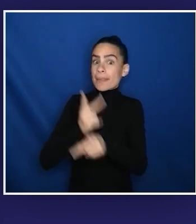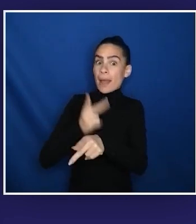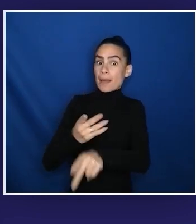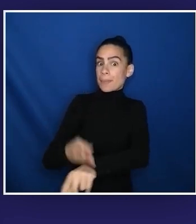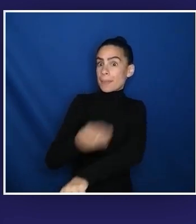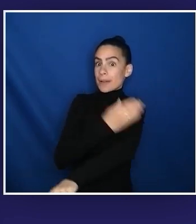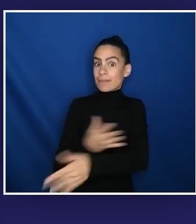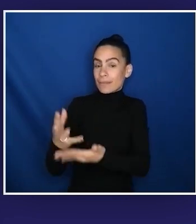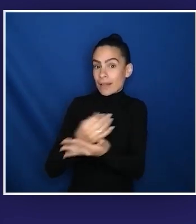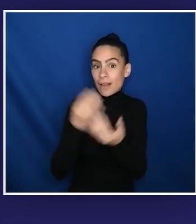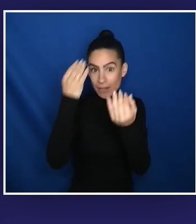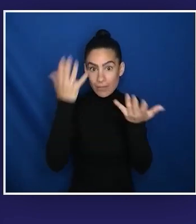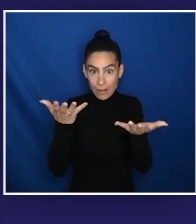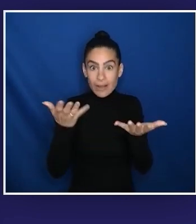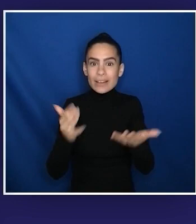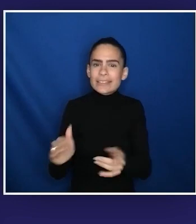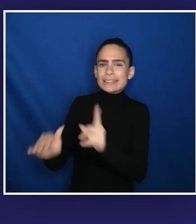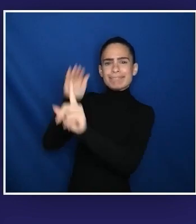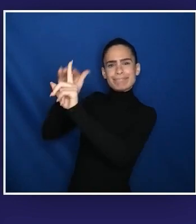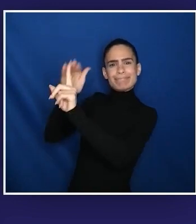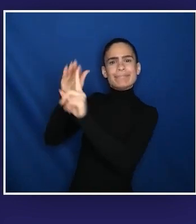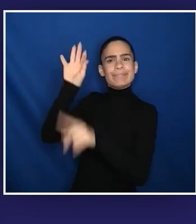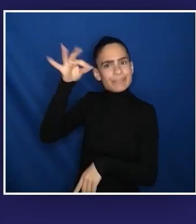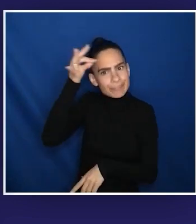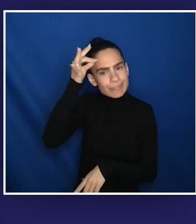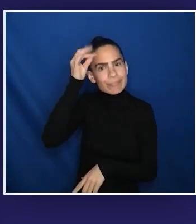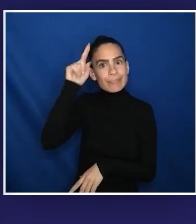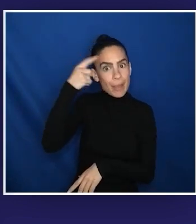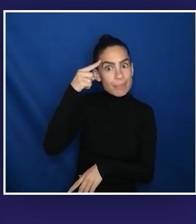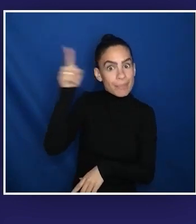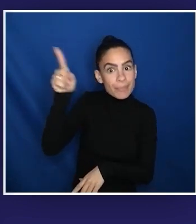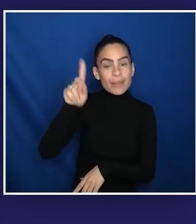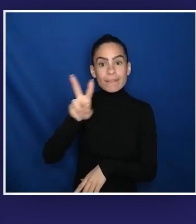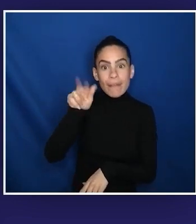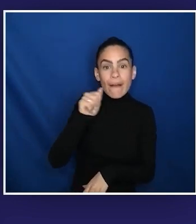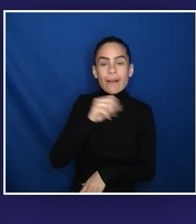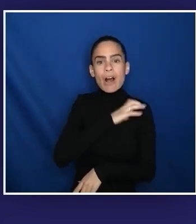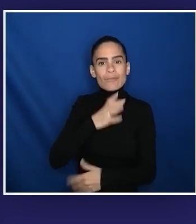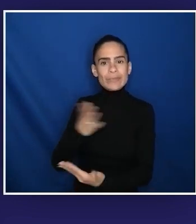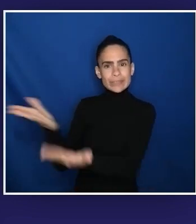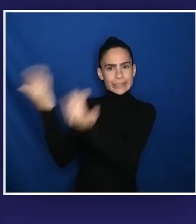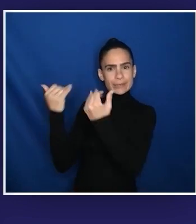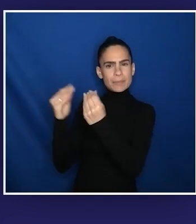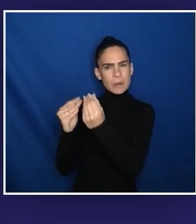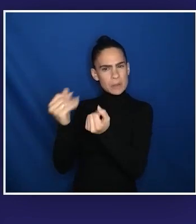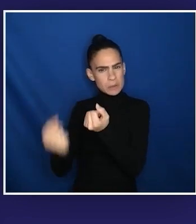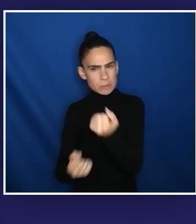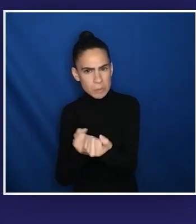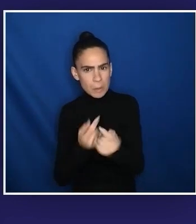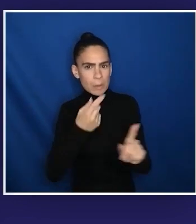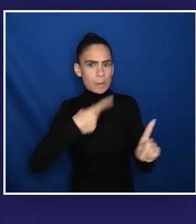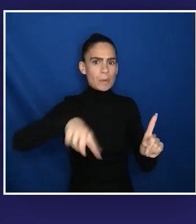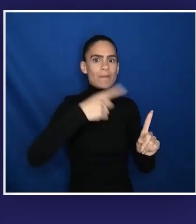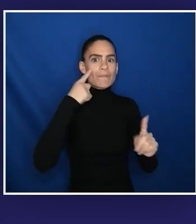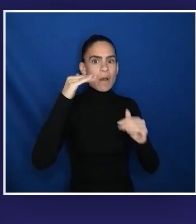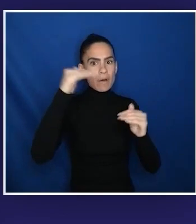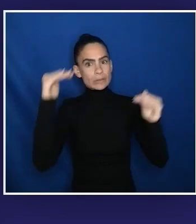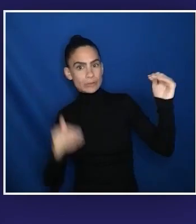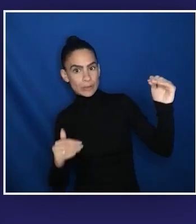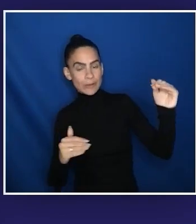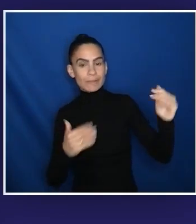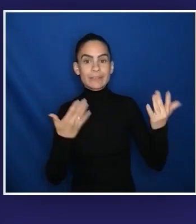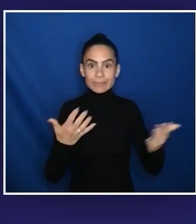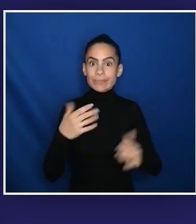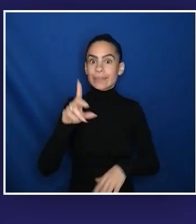improvement projects to kind of advocate at the federal level to the VA and the Congress for more equitable healthcare distribution towards underserved communities.